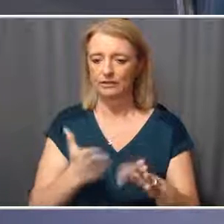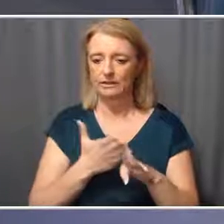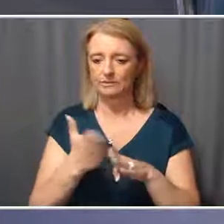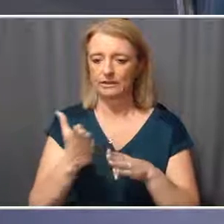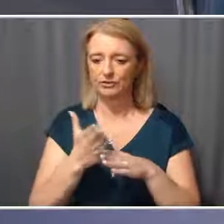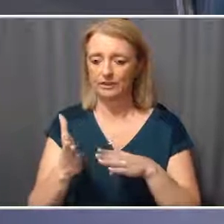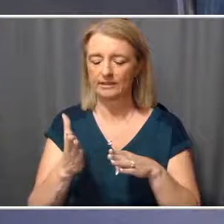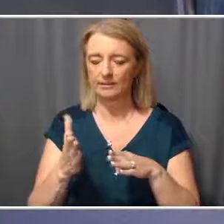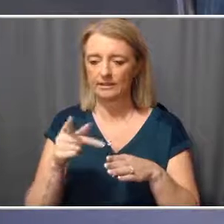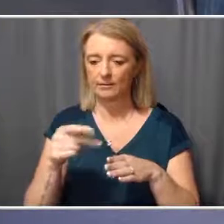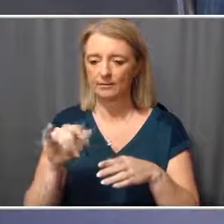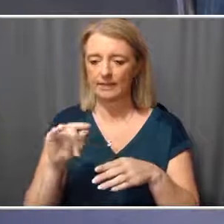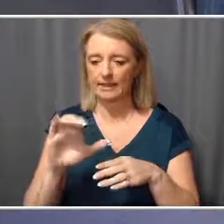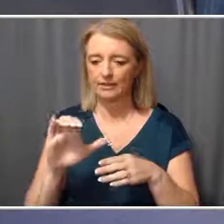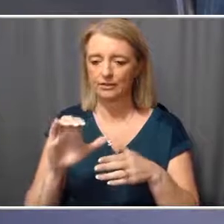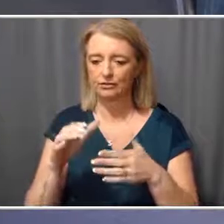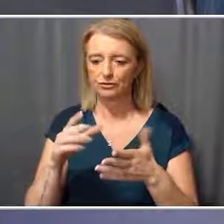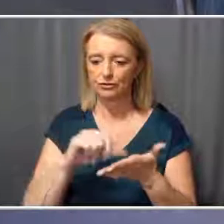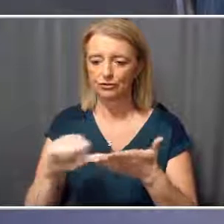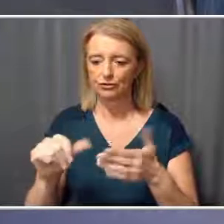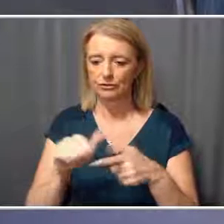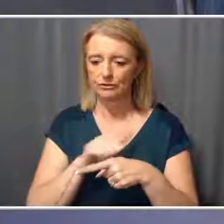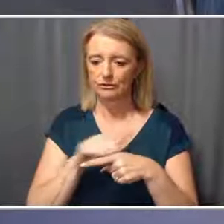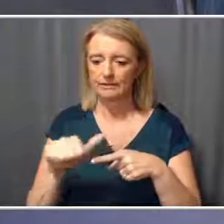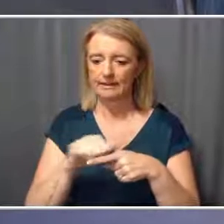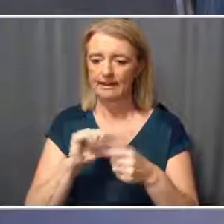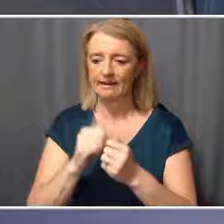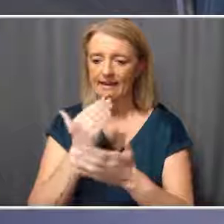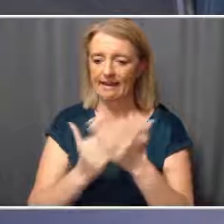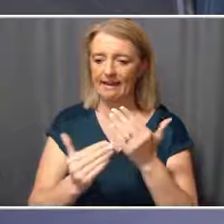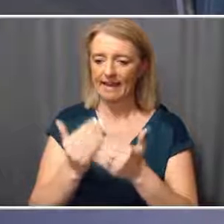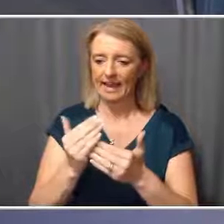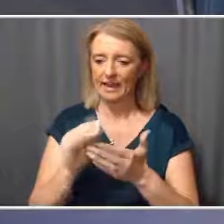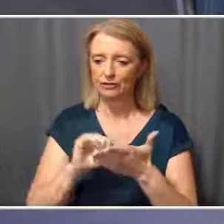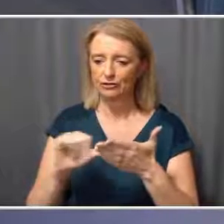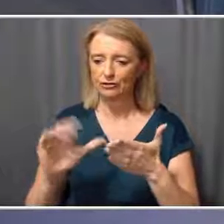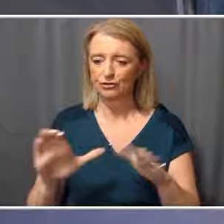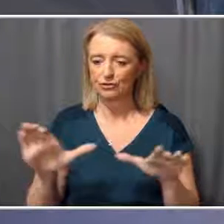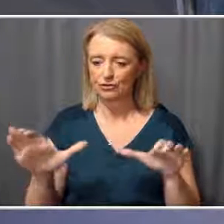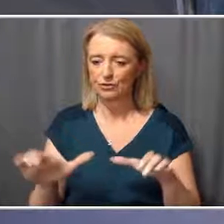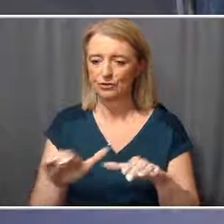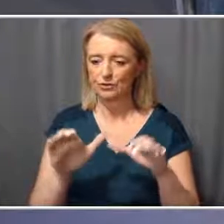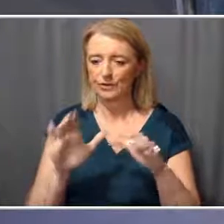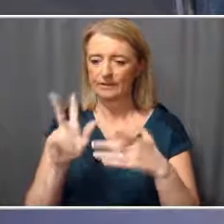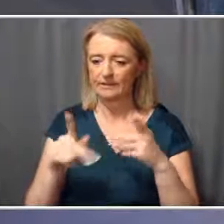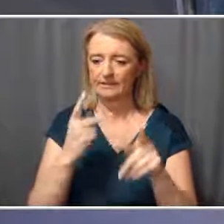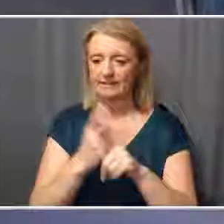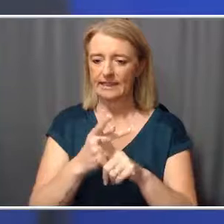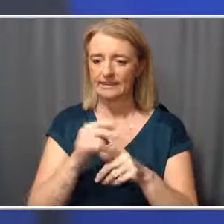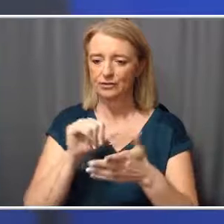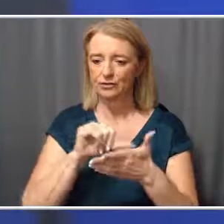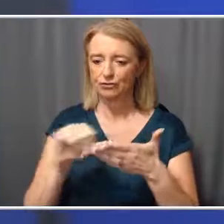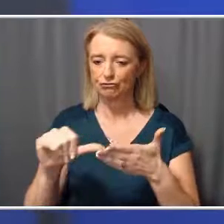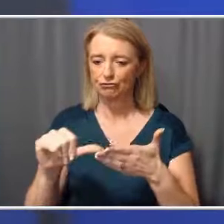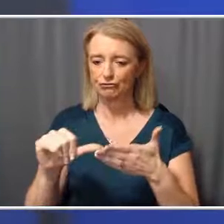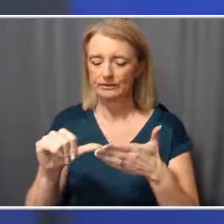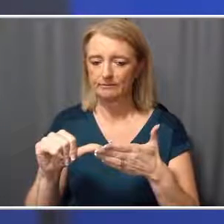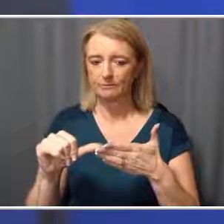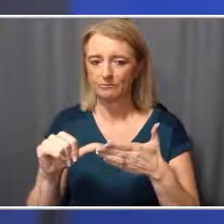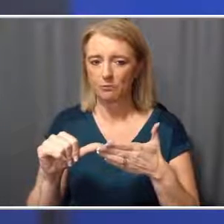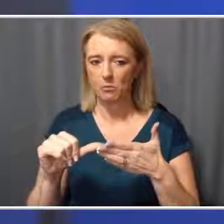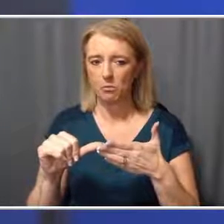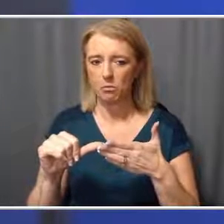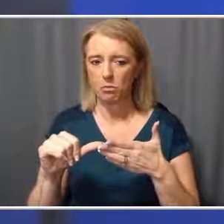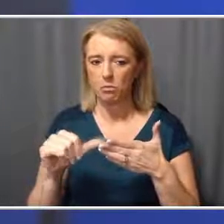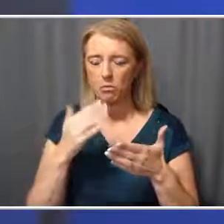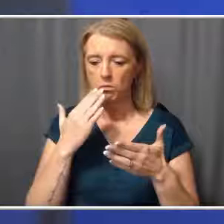dealing with is a patient who has a peripheral nerve that's irritated that then seems to create a